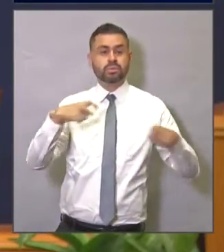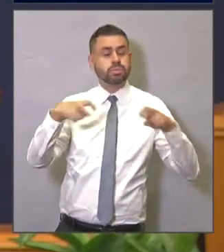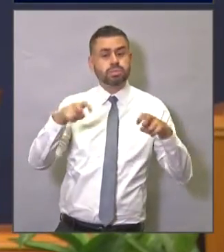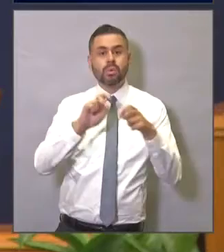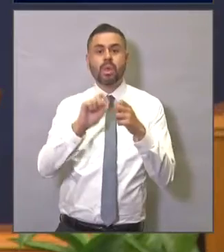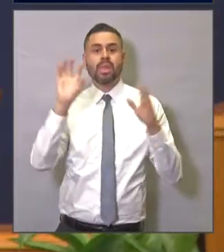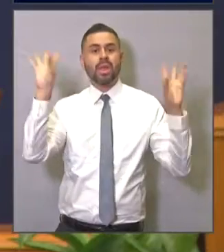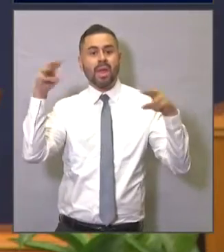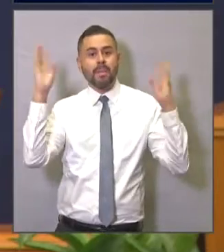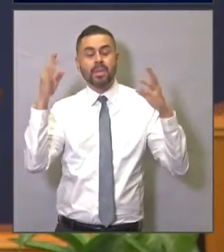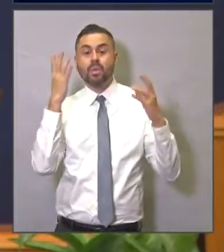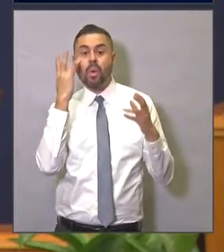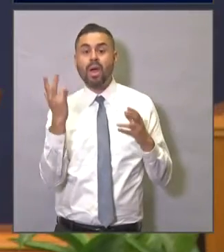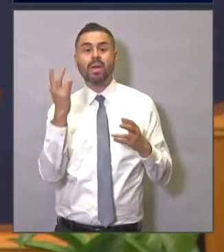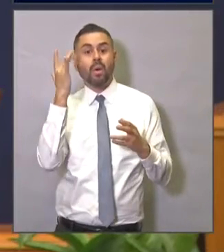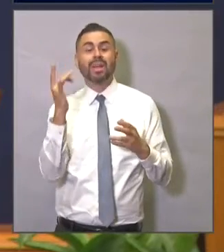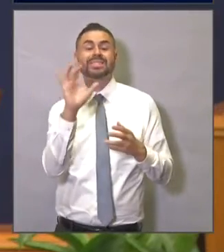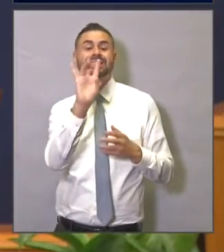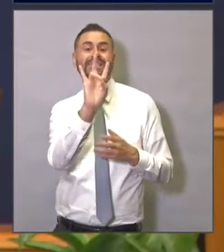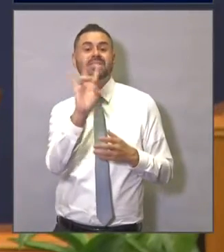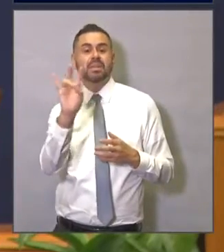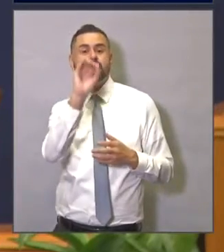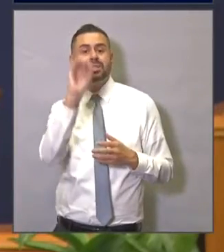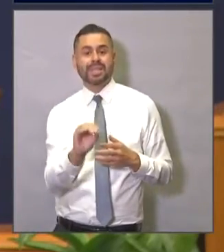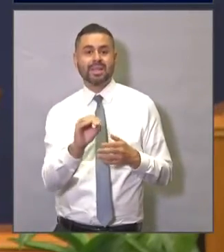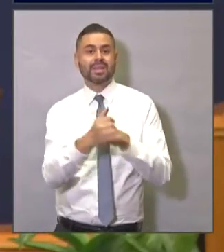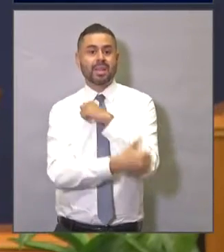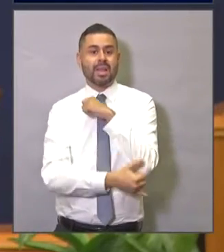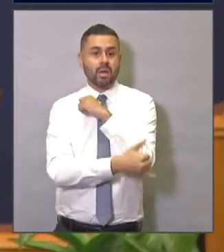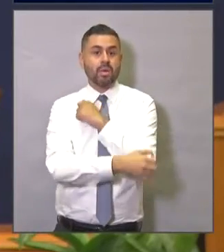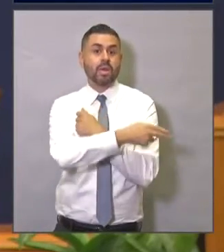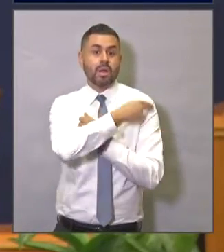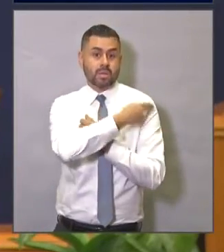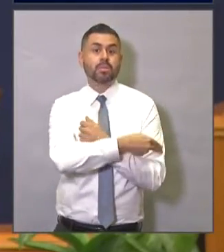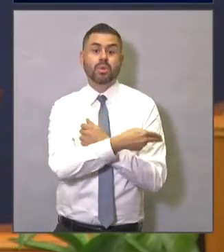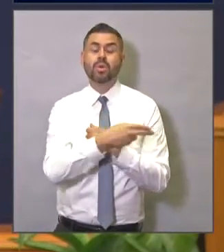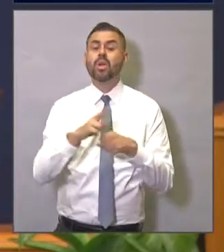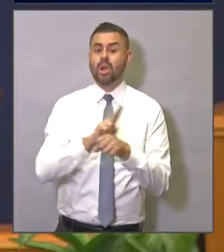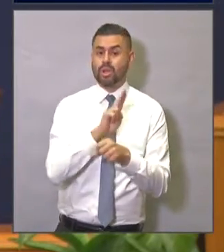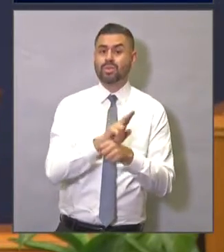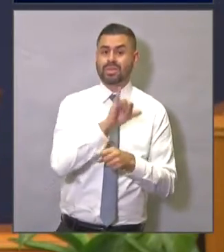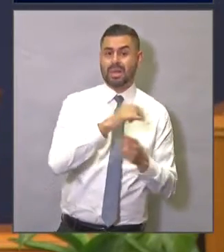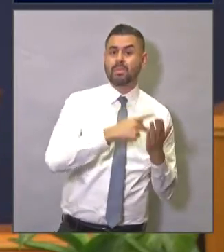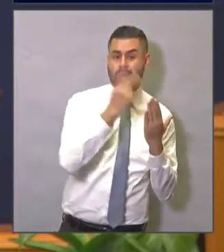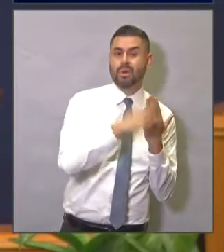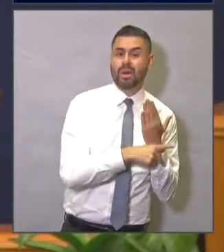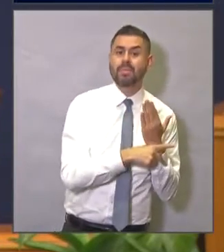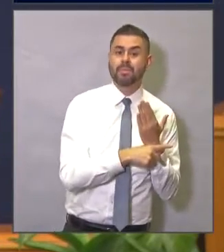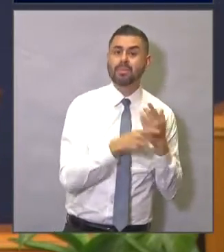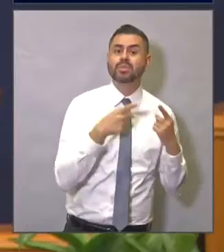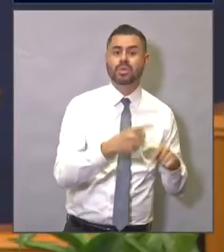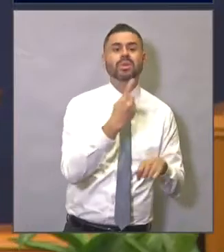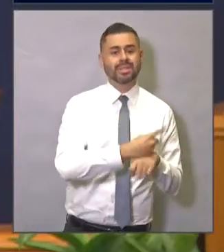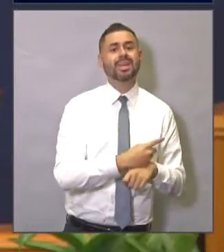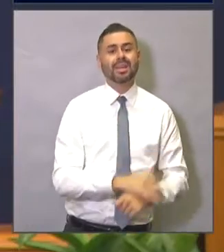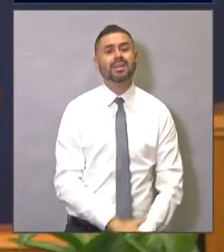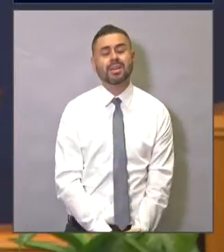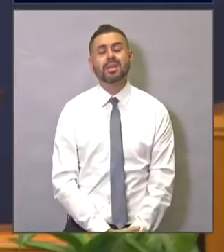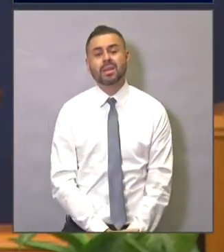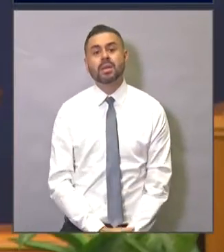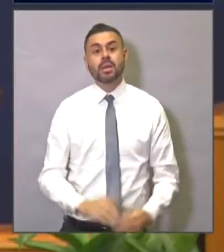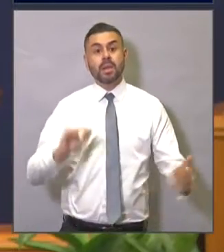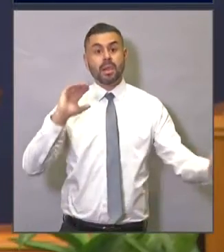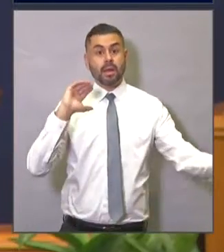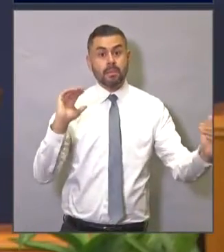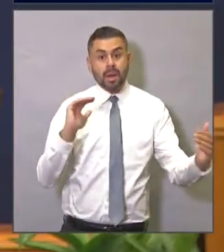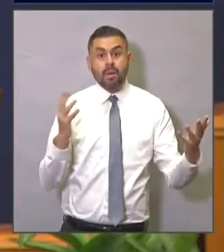with yesterday 77% of LA County hospitals using diversion at some point during the day. And that's in comparison